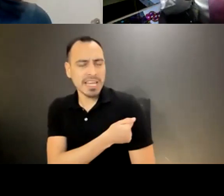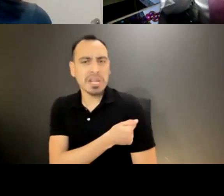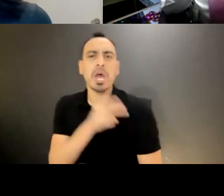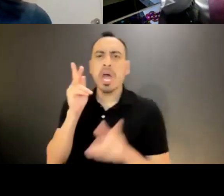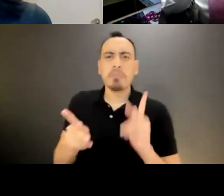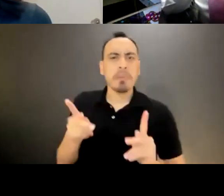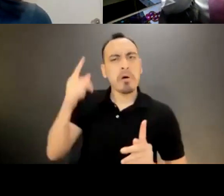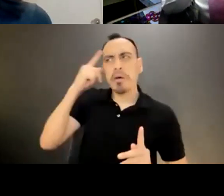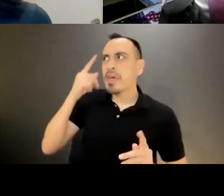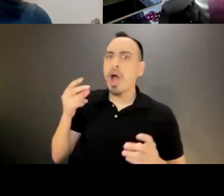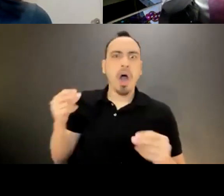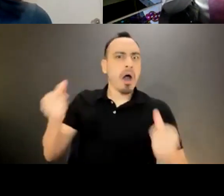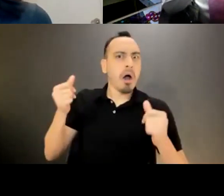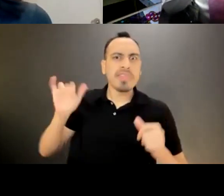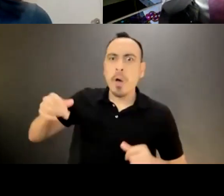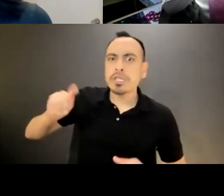these